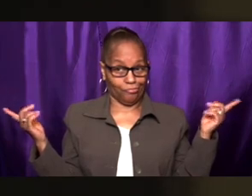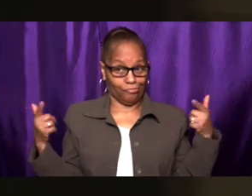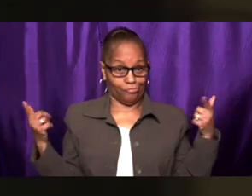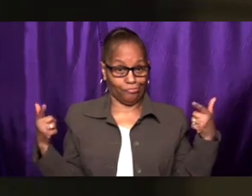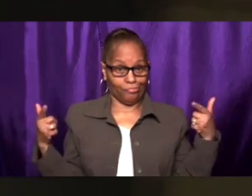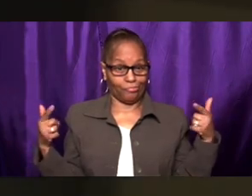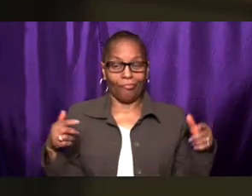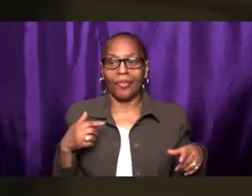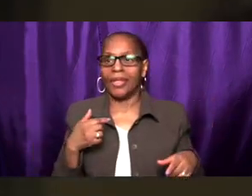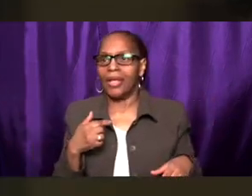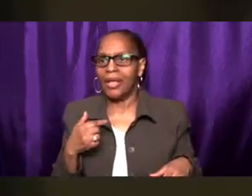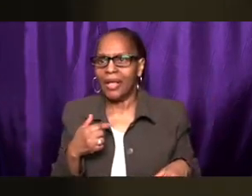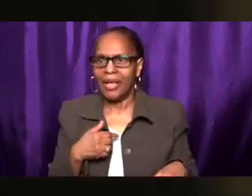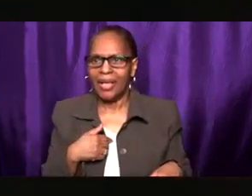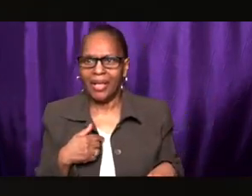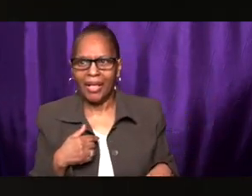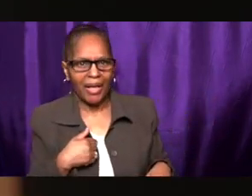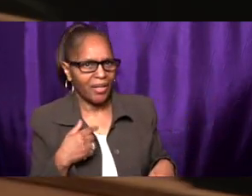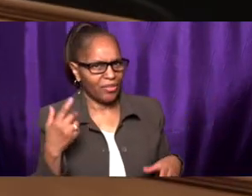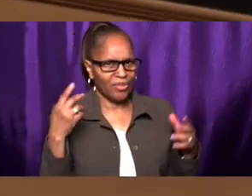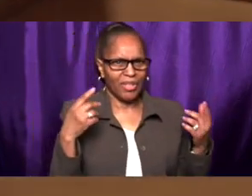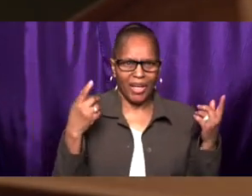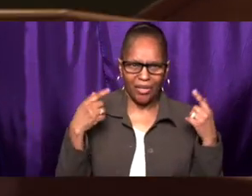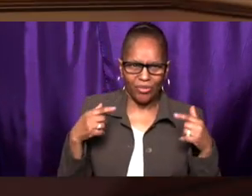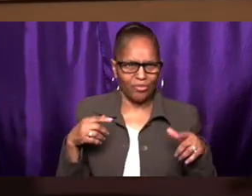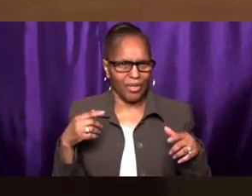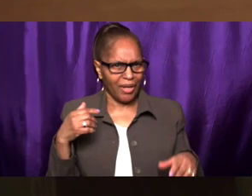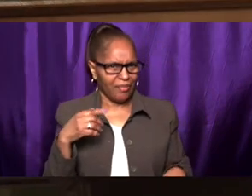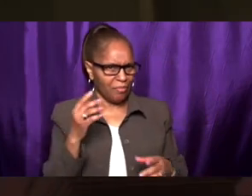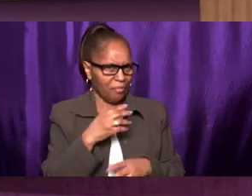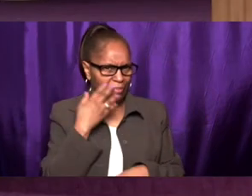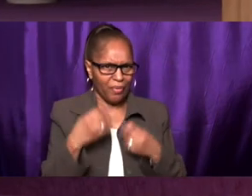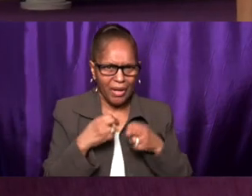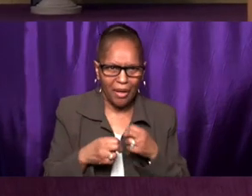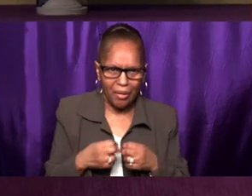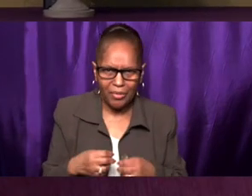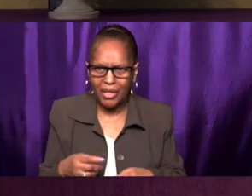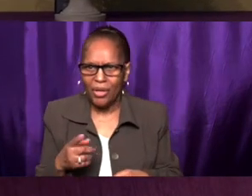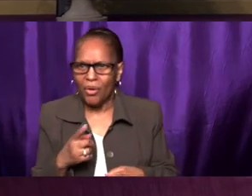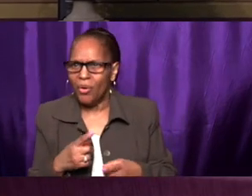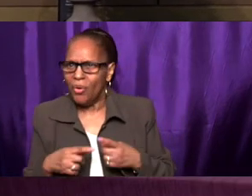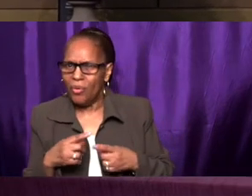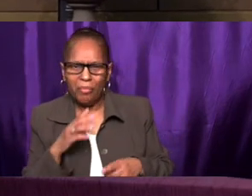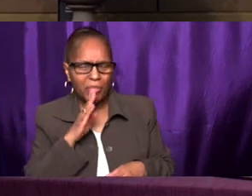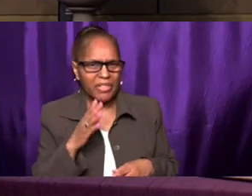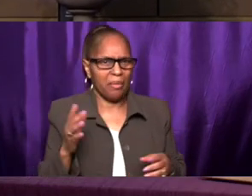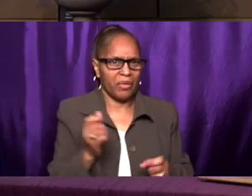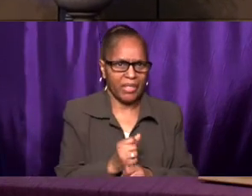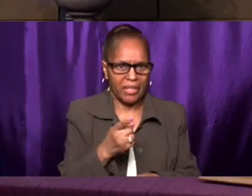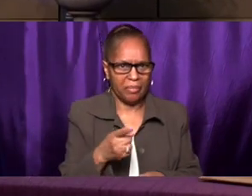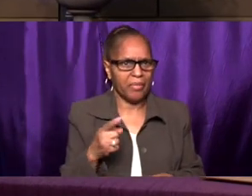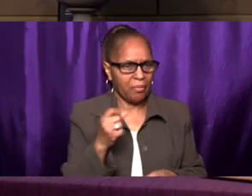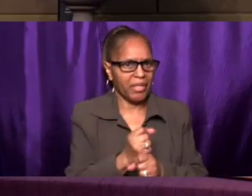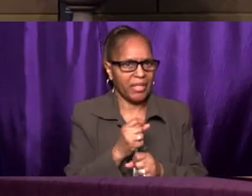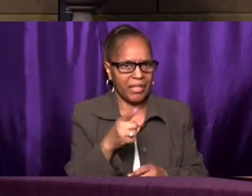I trip when people walk heavy. Well, I'm going to get them told, and you just need to understand. How you going to talk to them any different than I do,